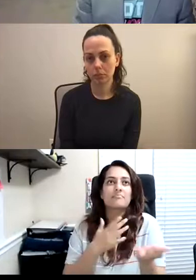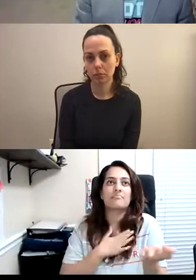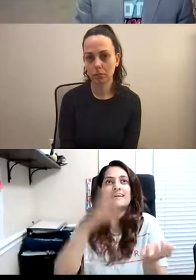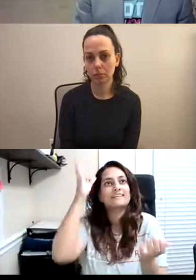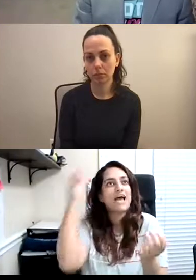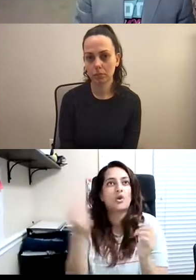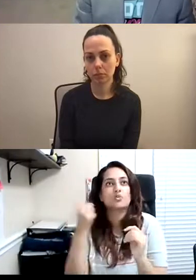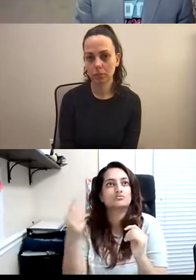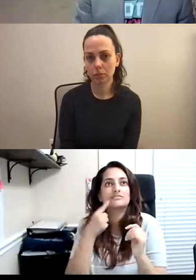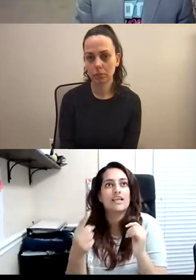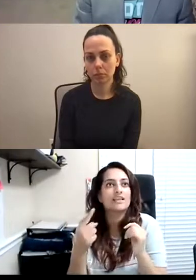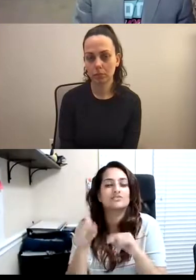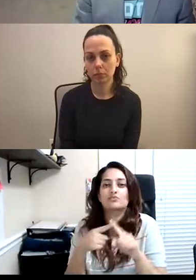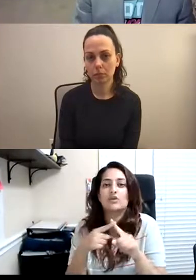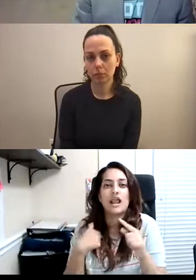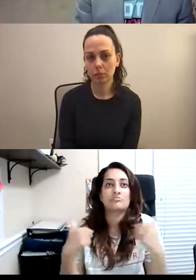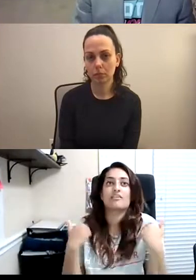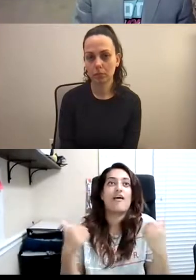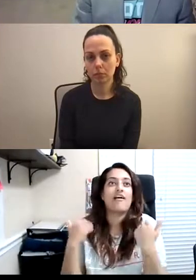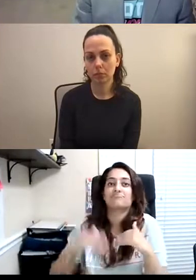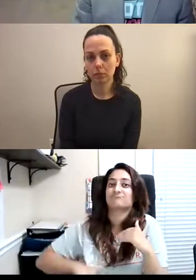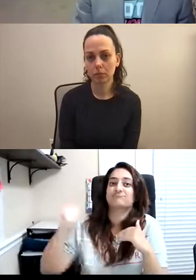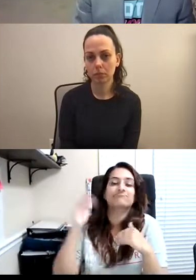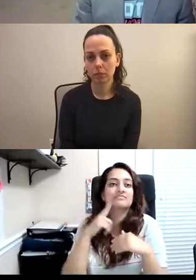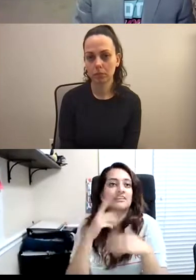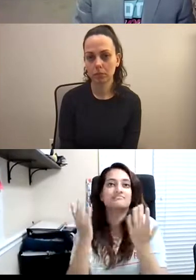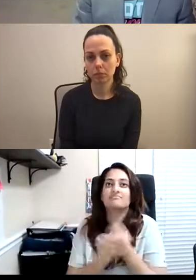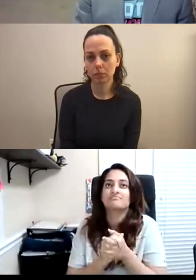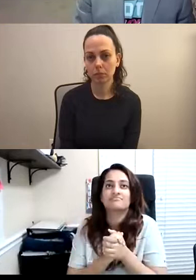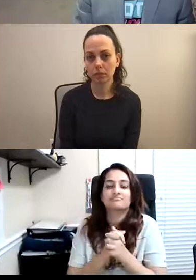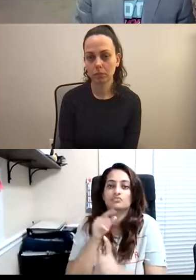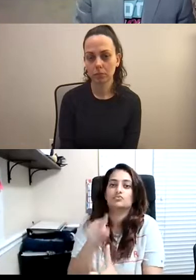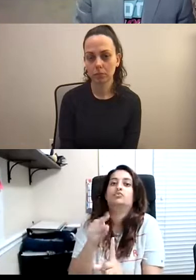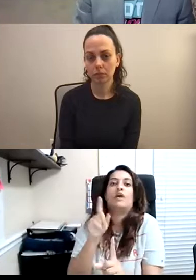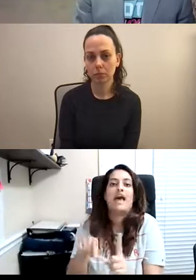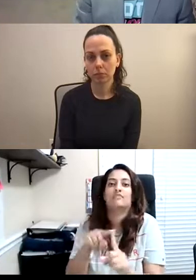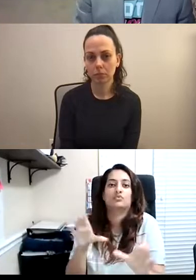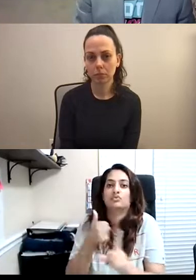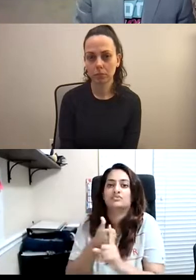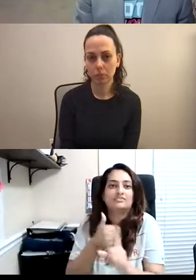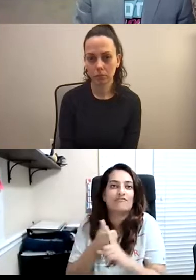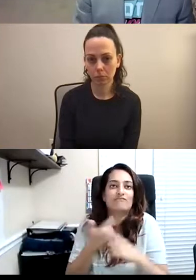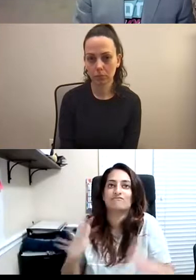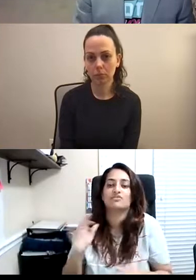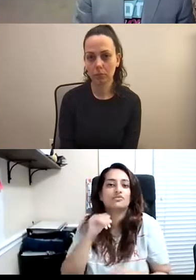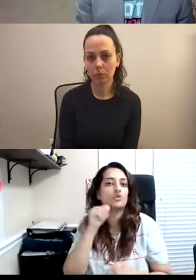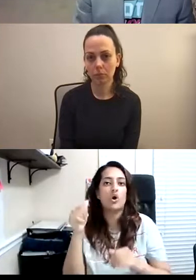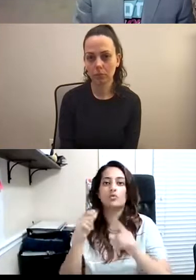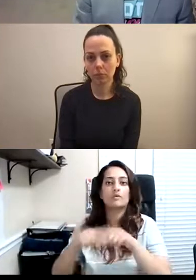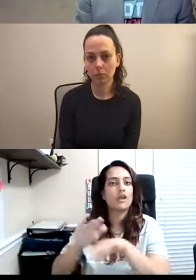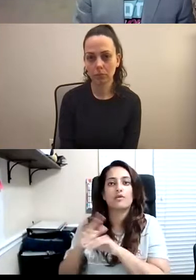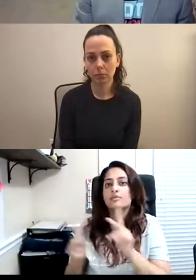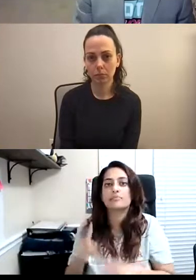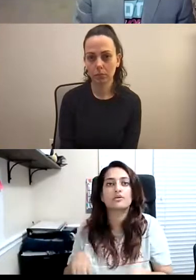new things. For example, my father always says that when I was young growing up, you have to do it